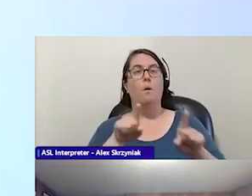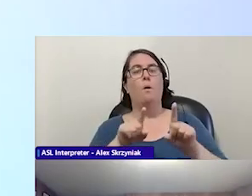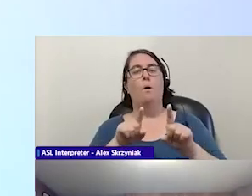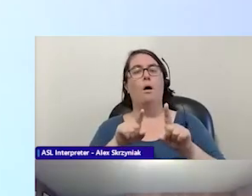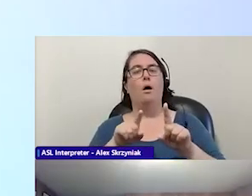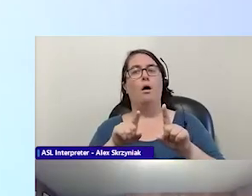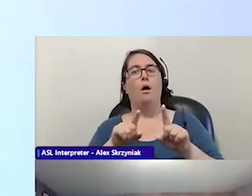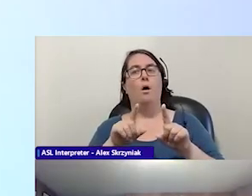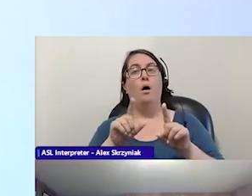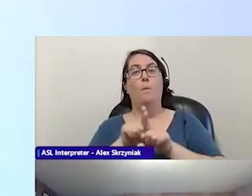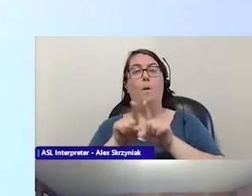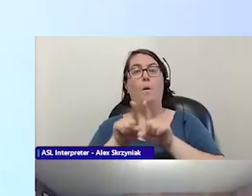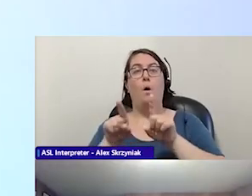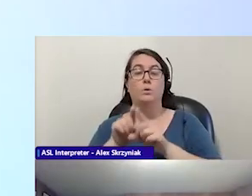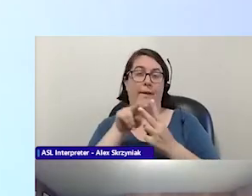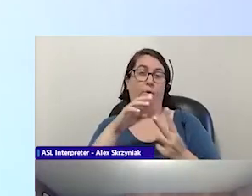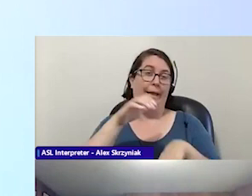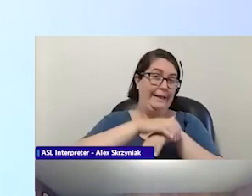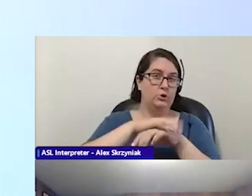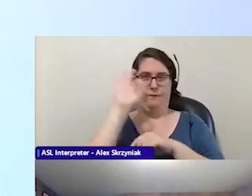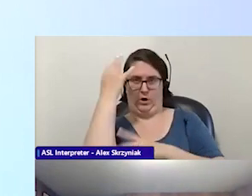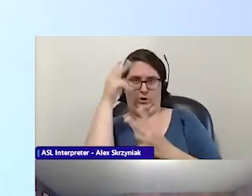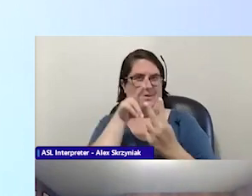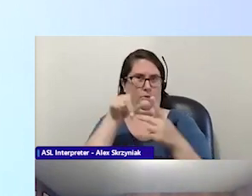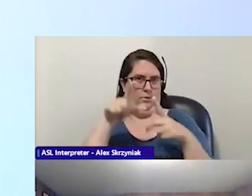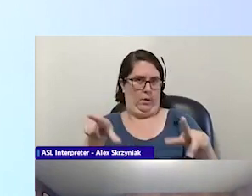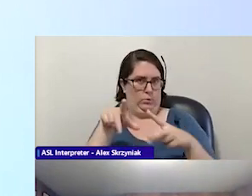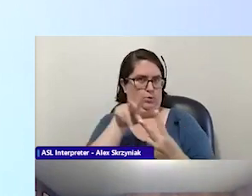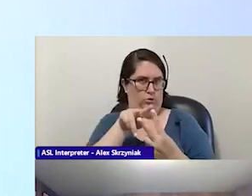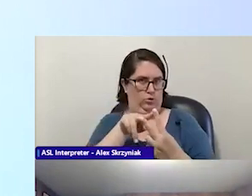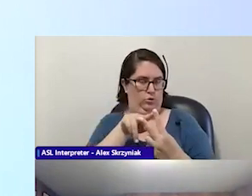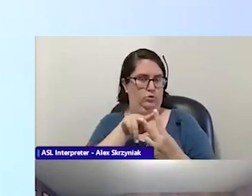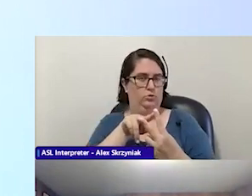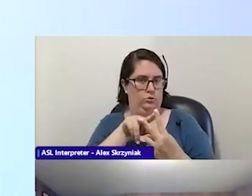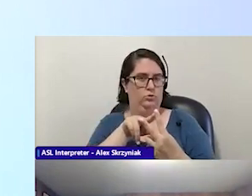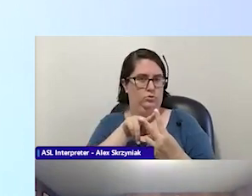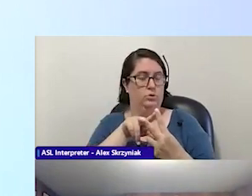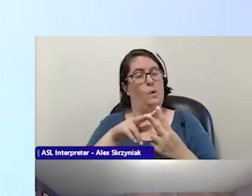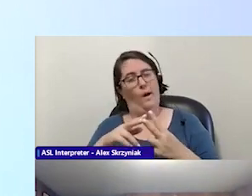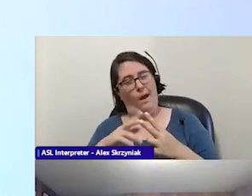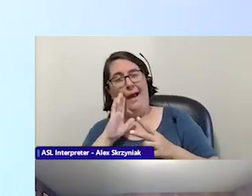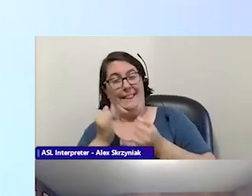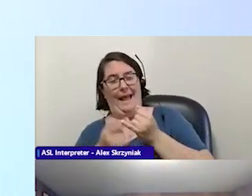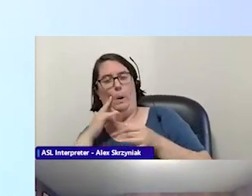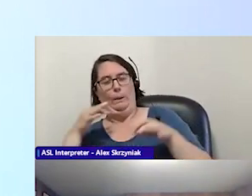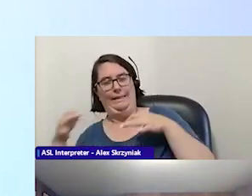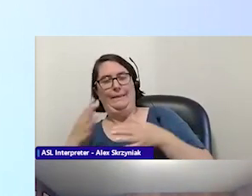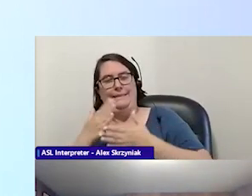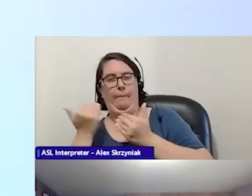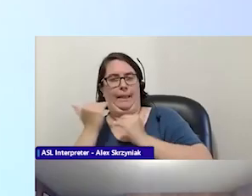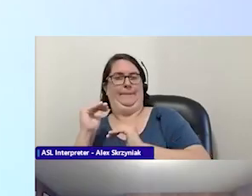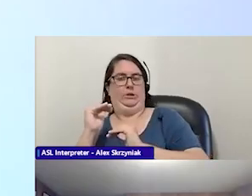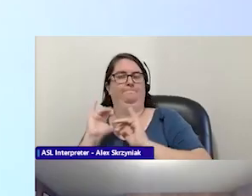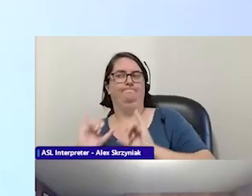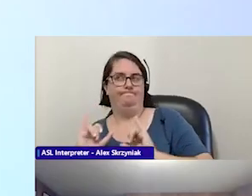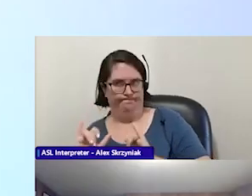in English or French. So when at the end, I'll talk a little bit about the limitations, meaning that,